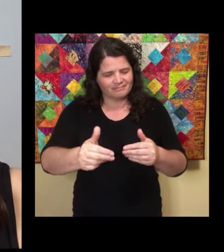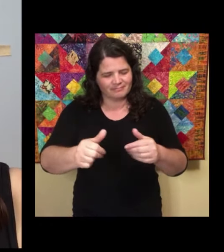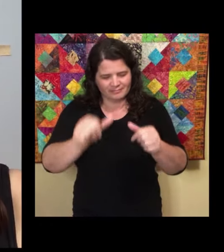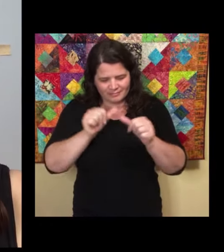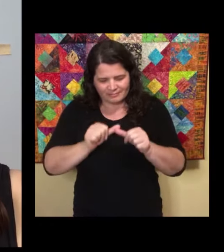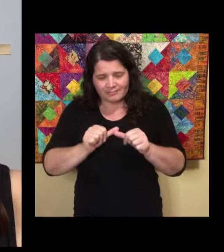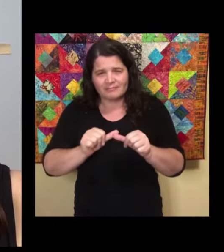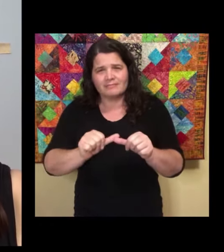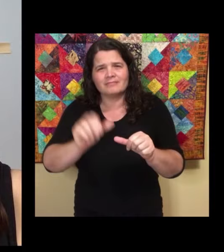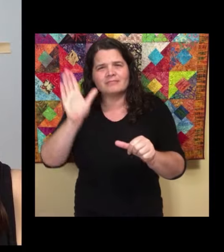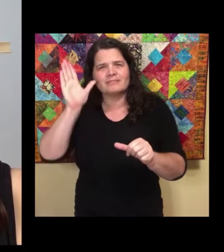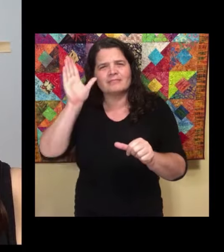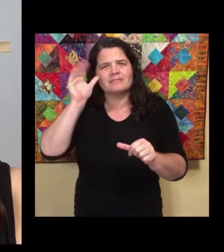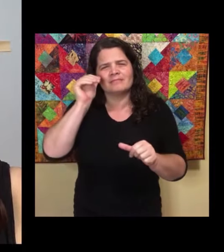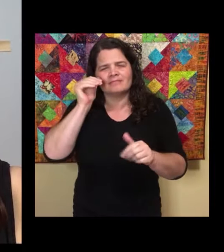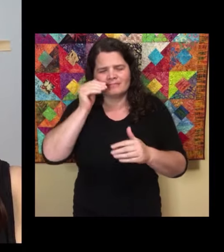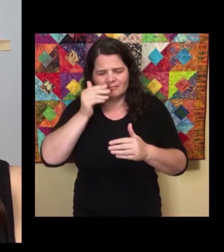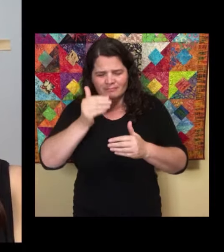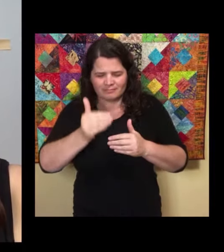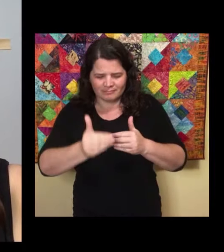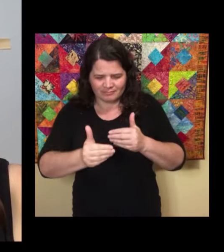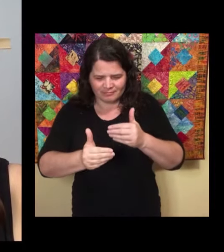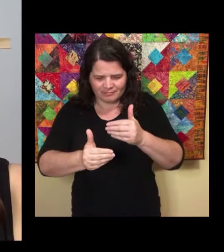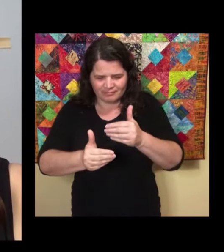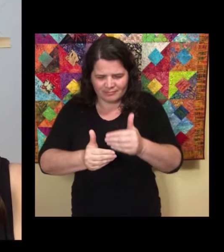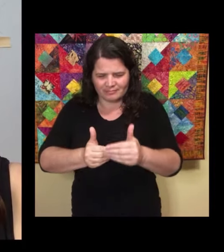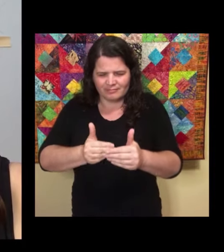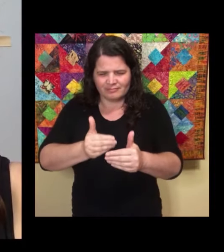forward. Keep on moving